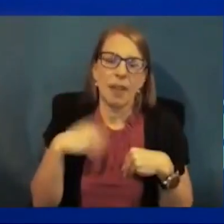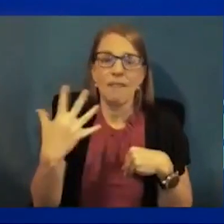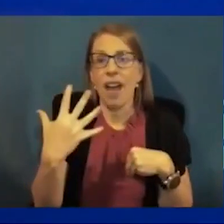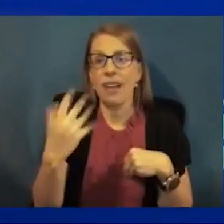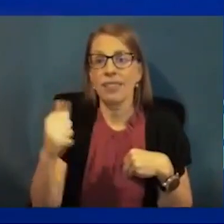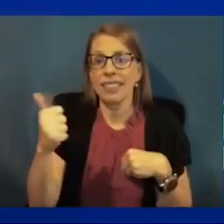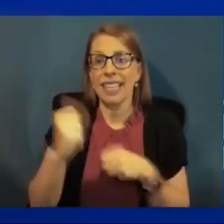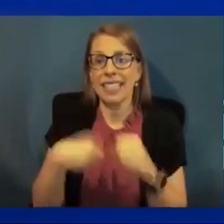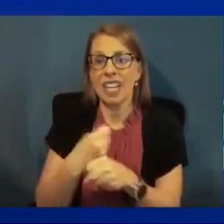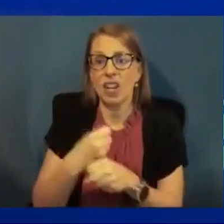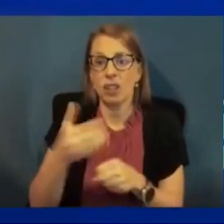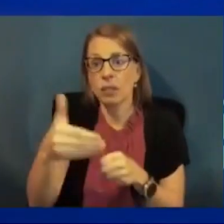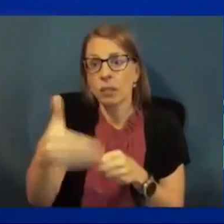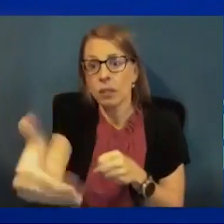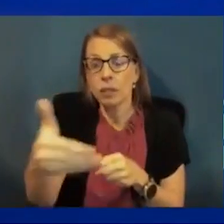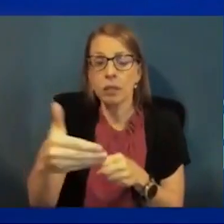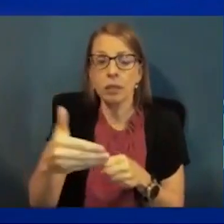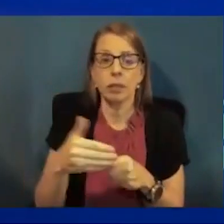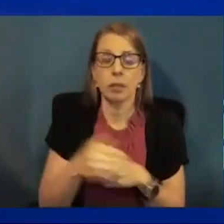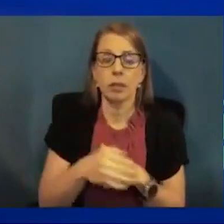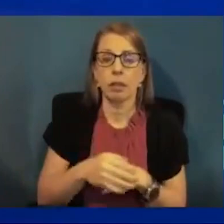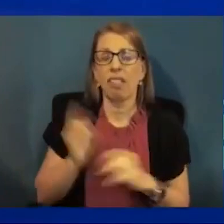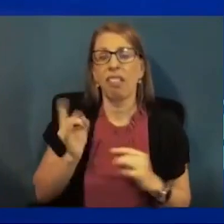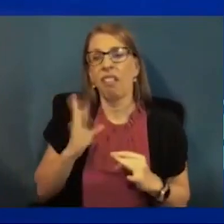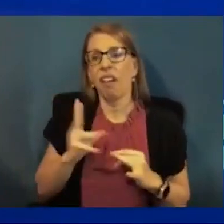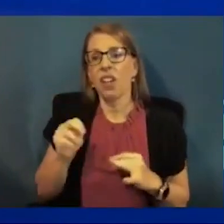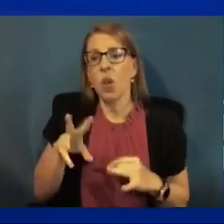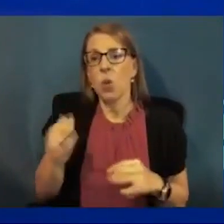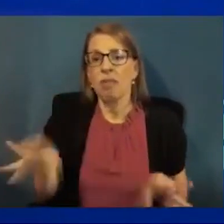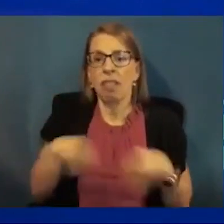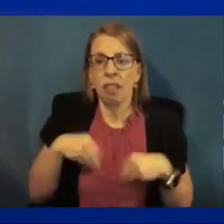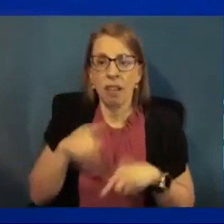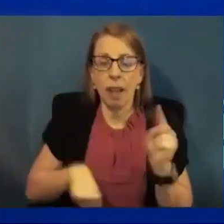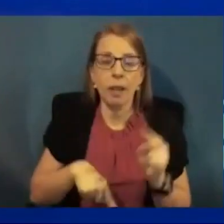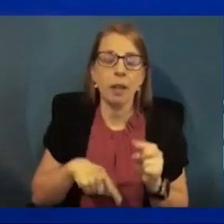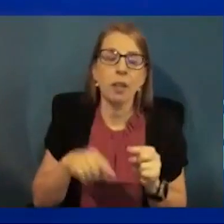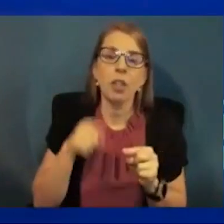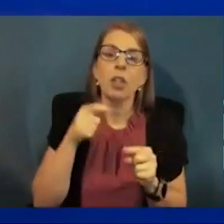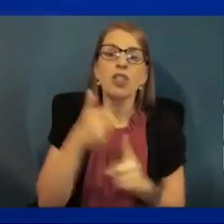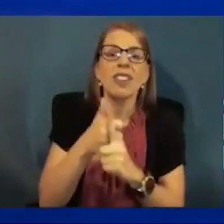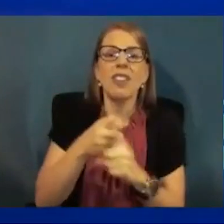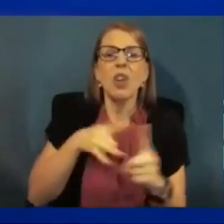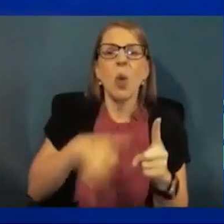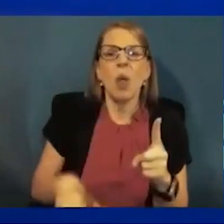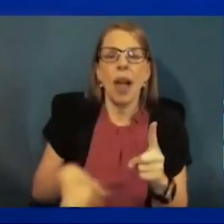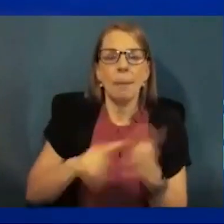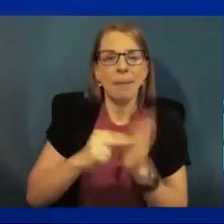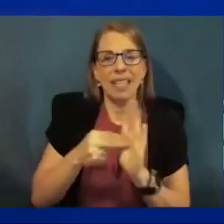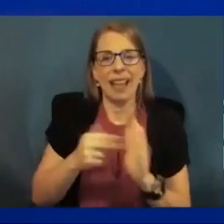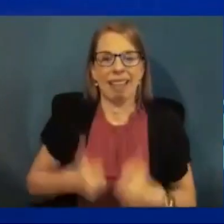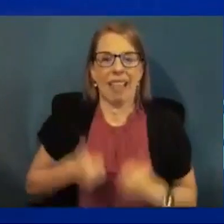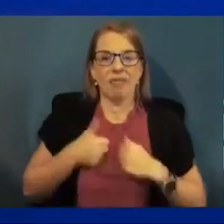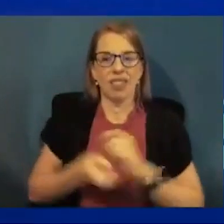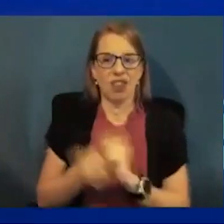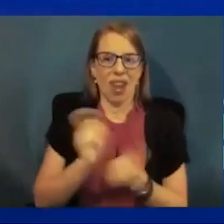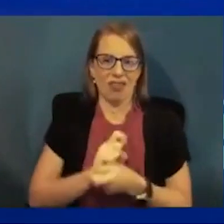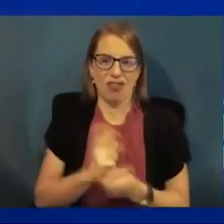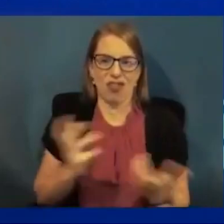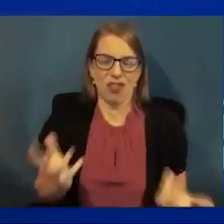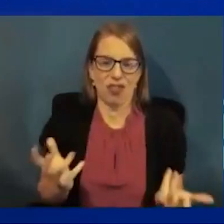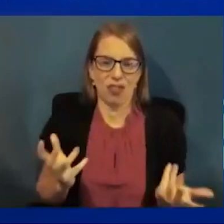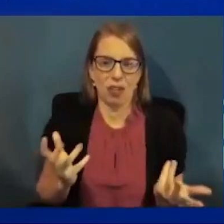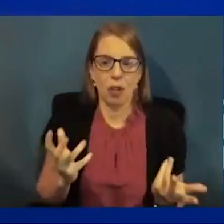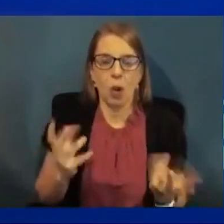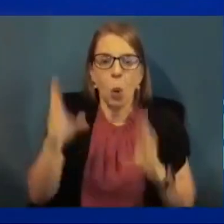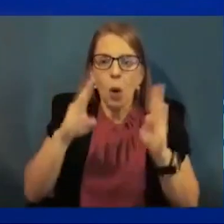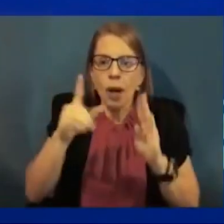news. I can't take it anymore." No, what you can't take, what you don't like, is the changes in life. Right? I have to be worried about who I'm around. I